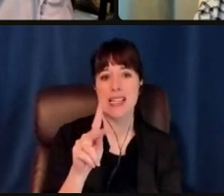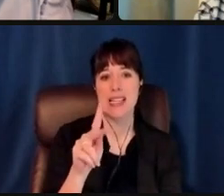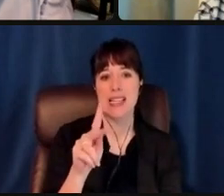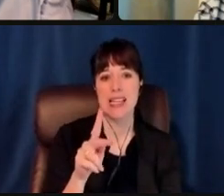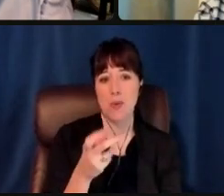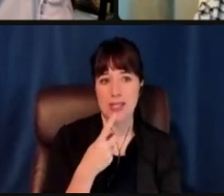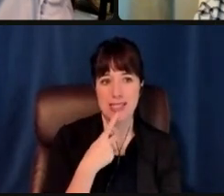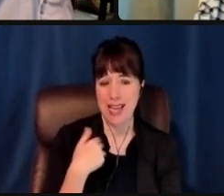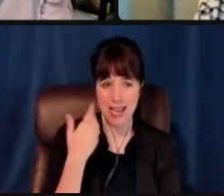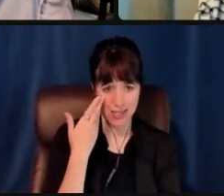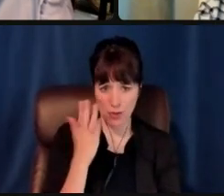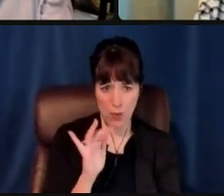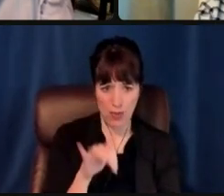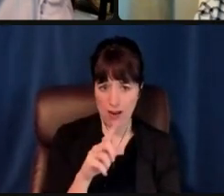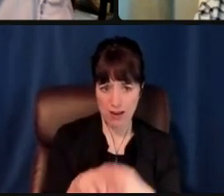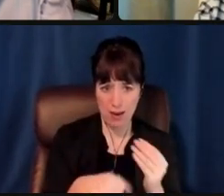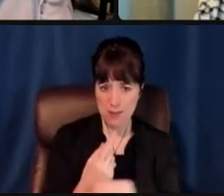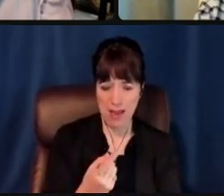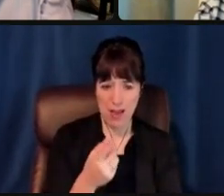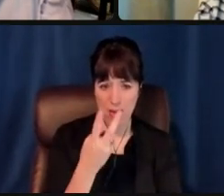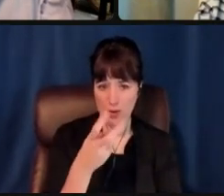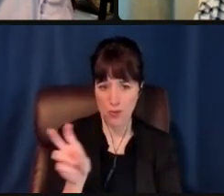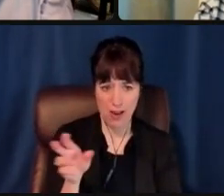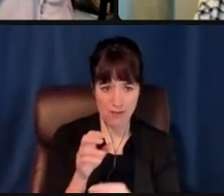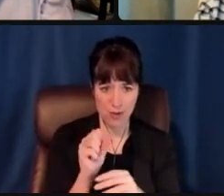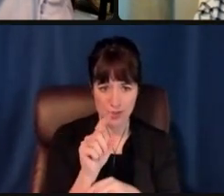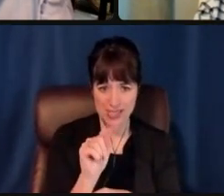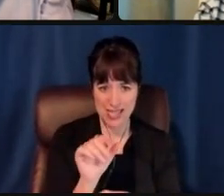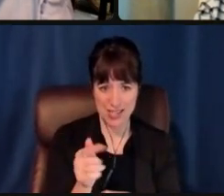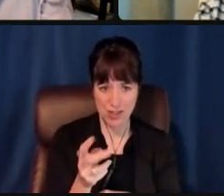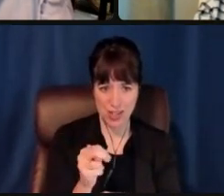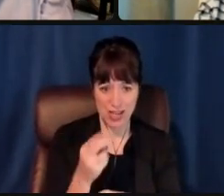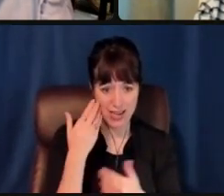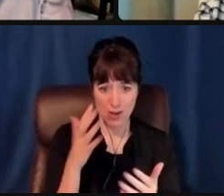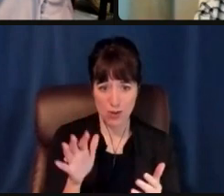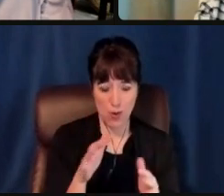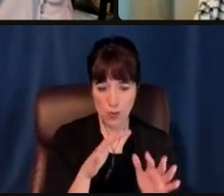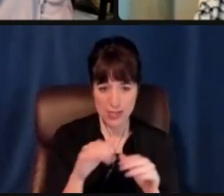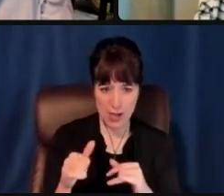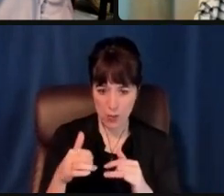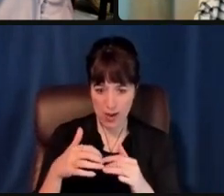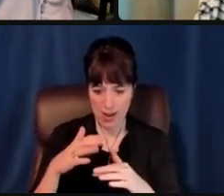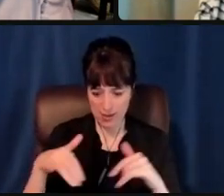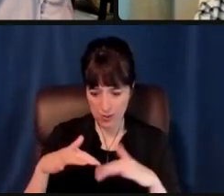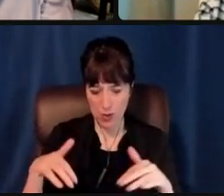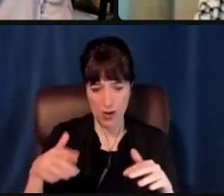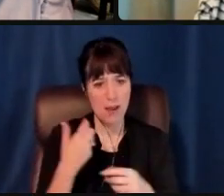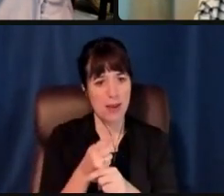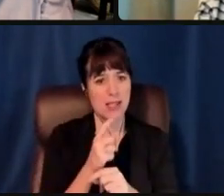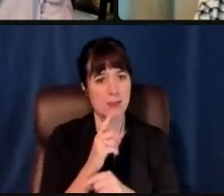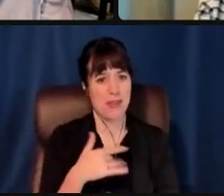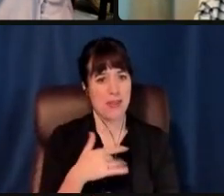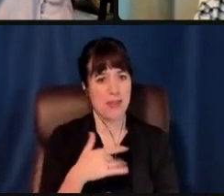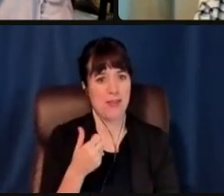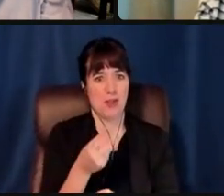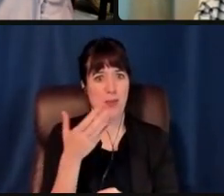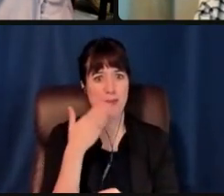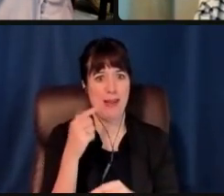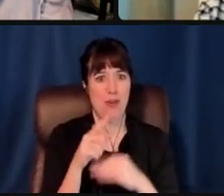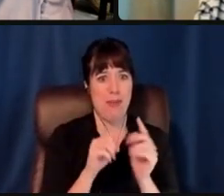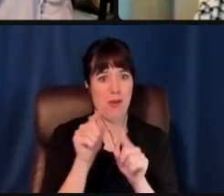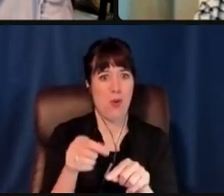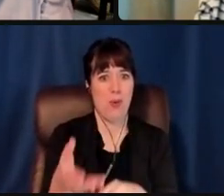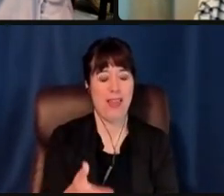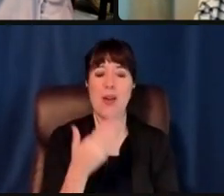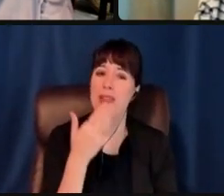did not know that about the transfer station. I did not know that it was taken away and sorted. That makes me feel so much better about going there. So